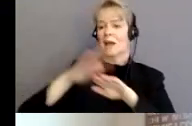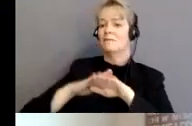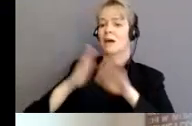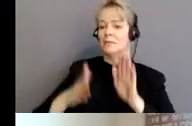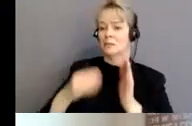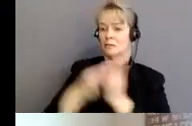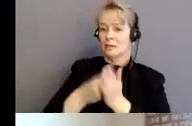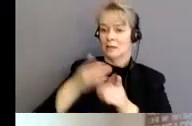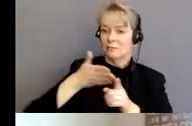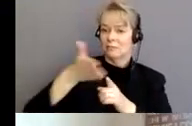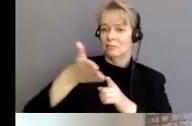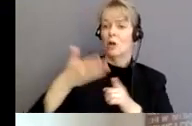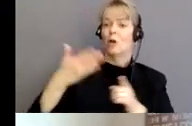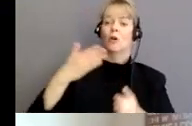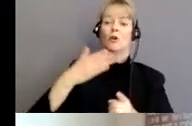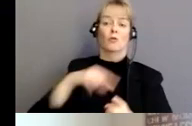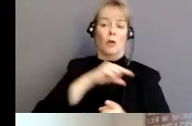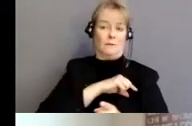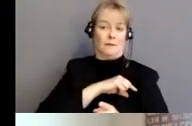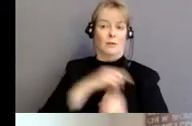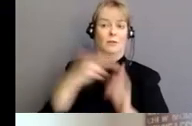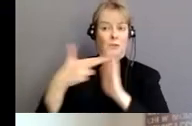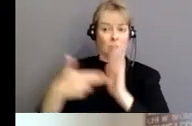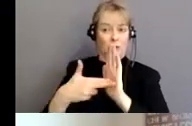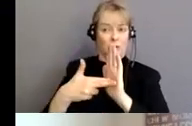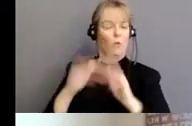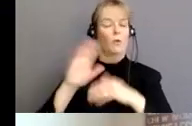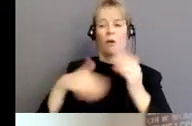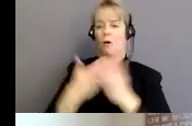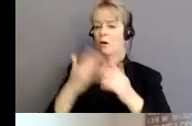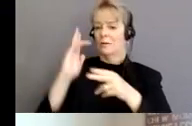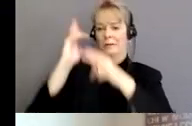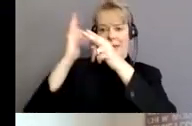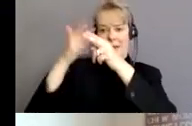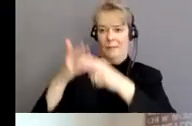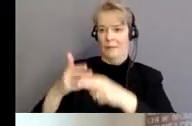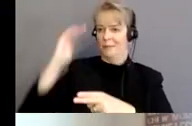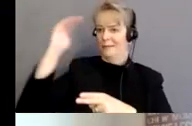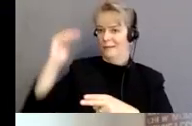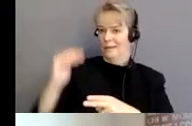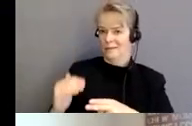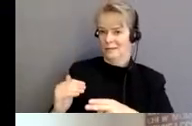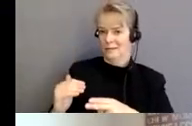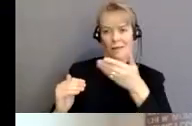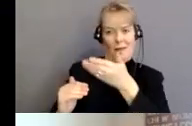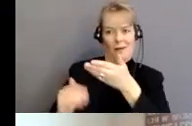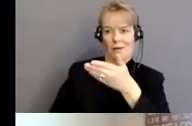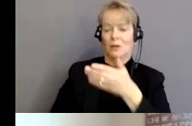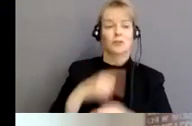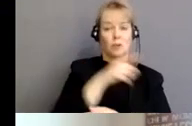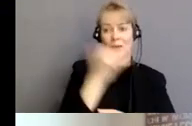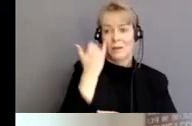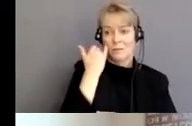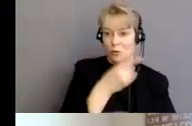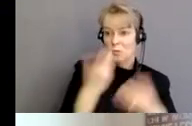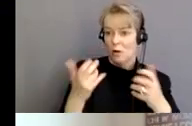different commissions, we all put in names in this database. So they can put in that person's name, check it, and it'll pop up as